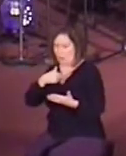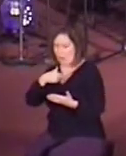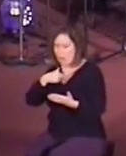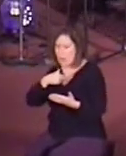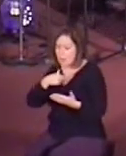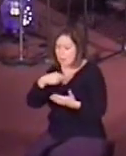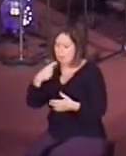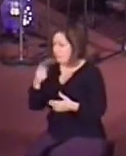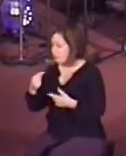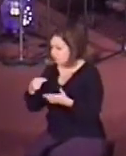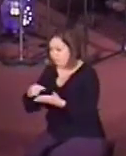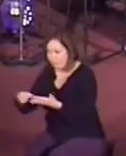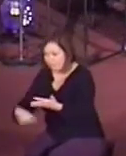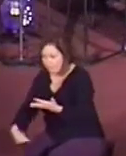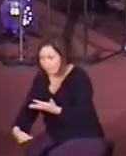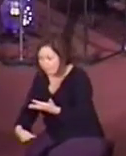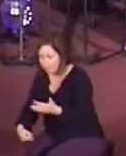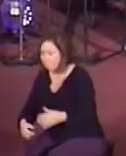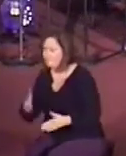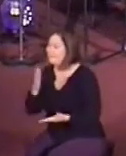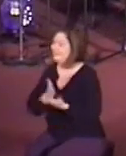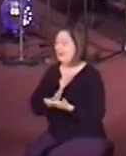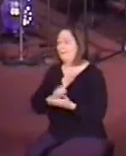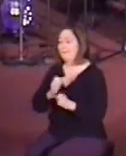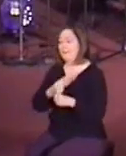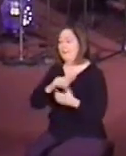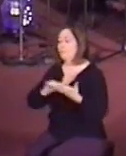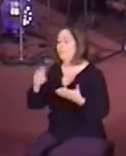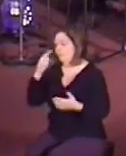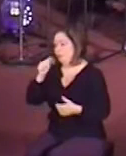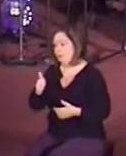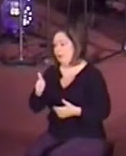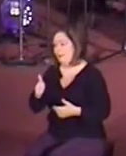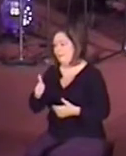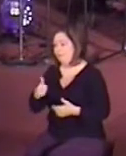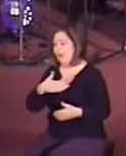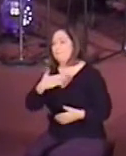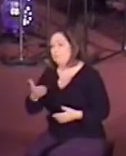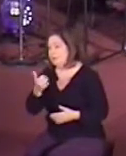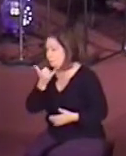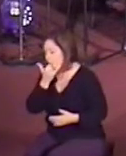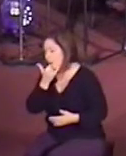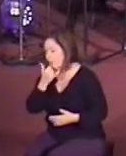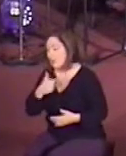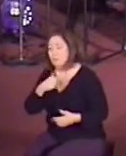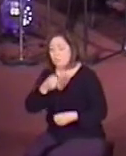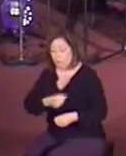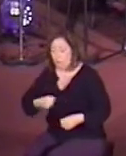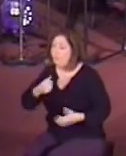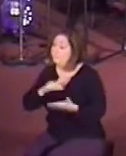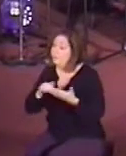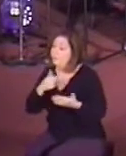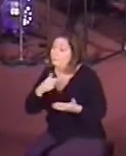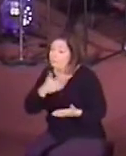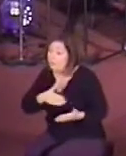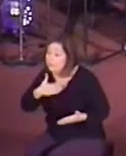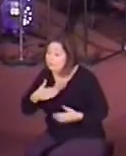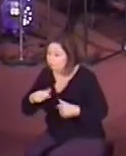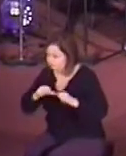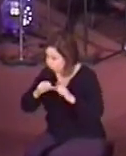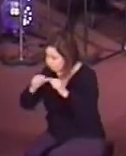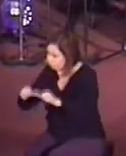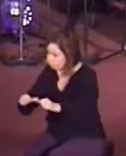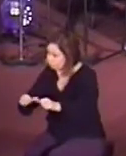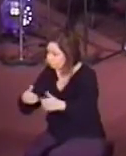I said this. Stop making excuses. Admit your fault. Look, I was wrong. I'm sorry. Will you forgive me? Let's move